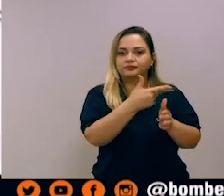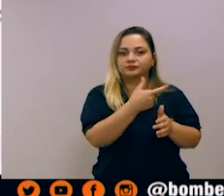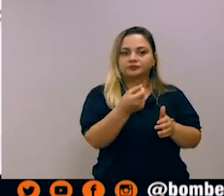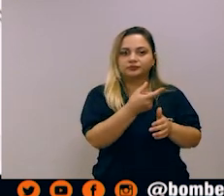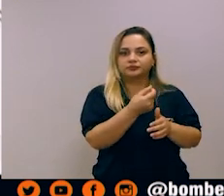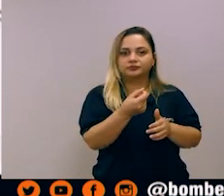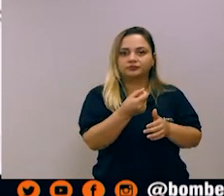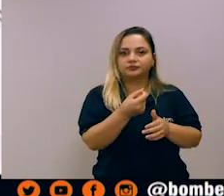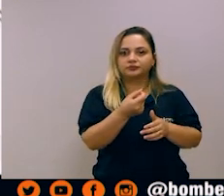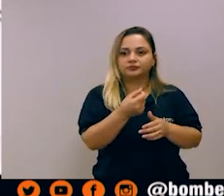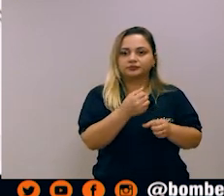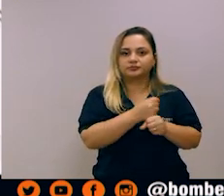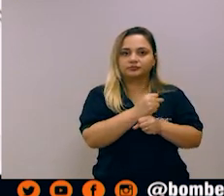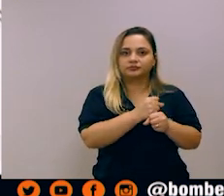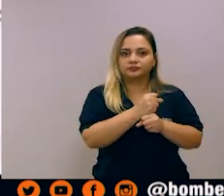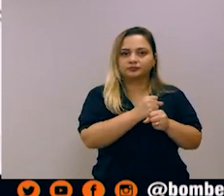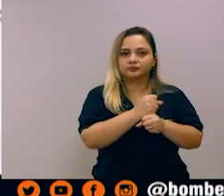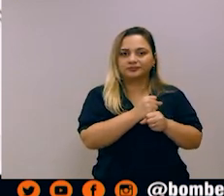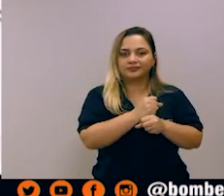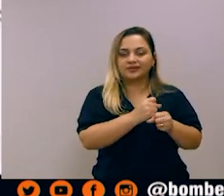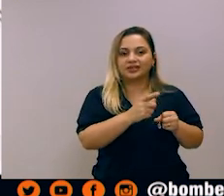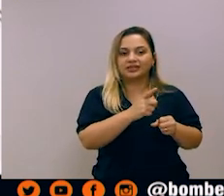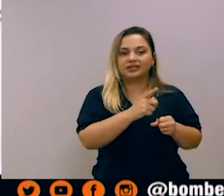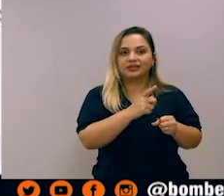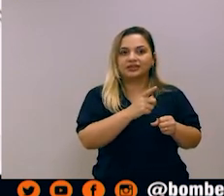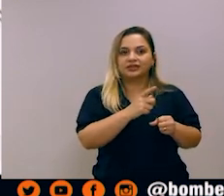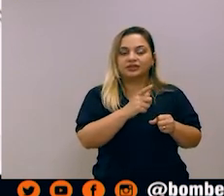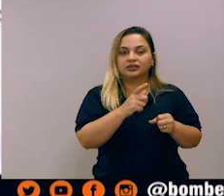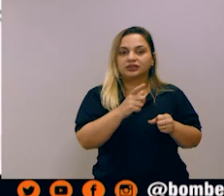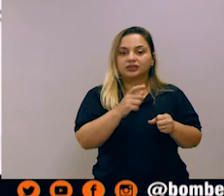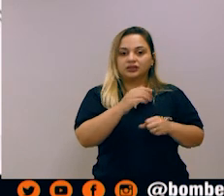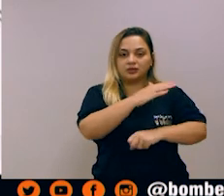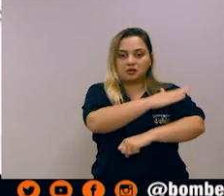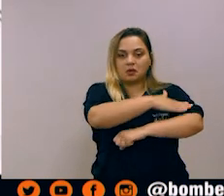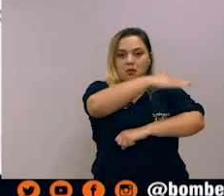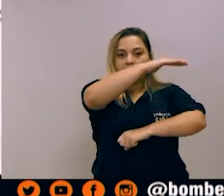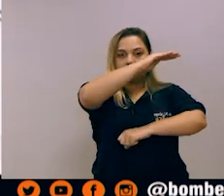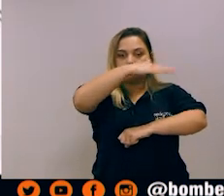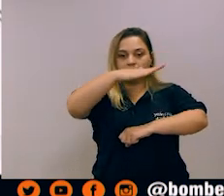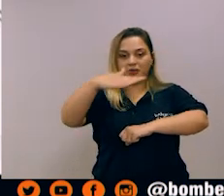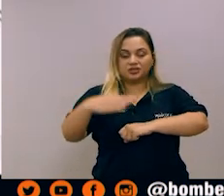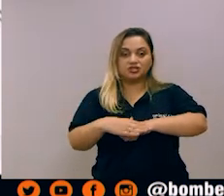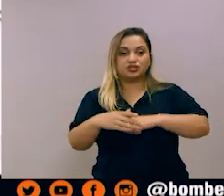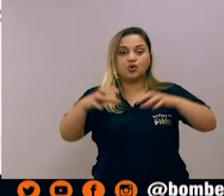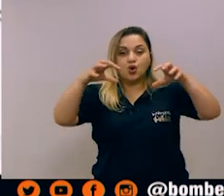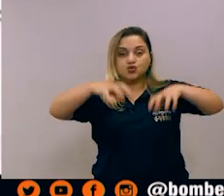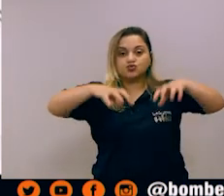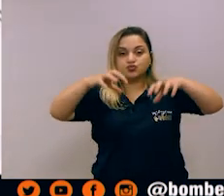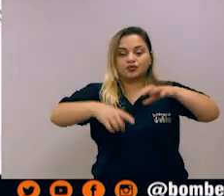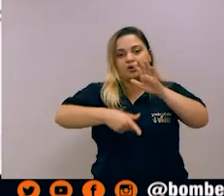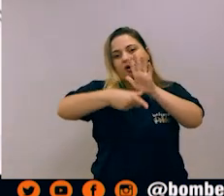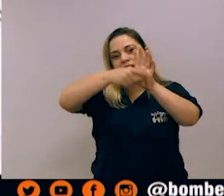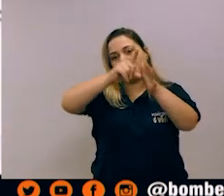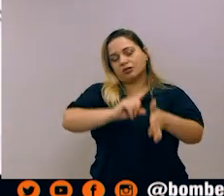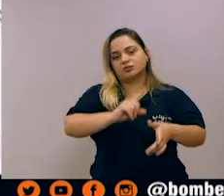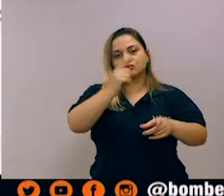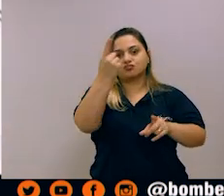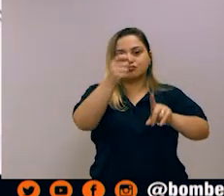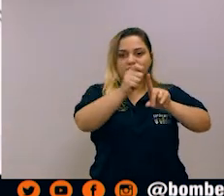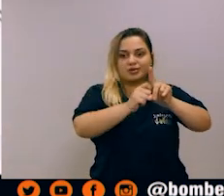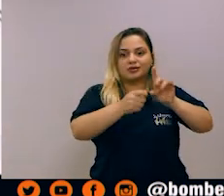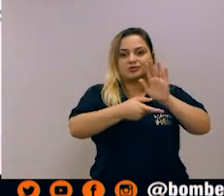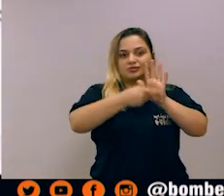the past 20 years, historically in Brumadinho, it rains 1 month before. So what